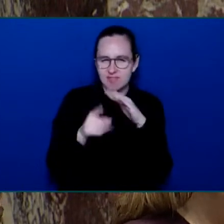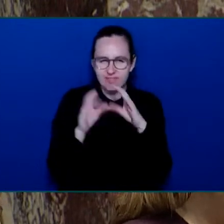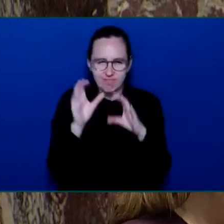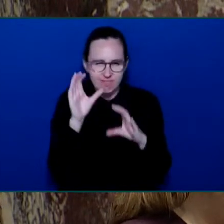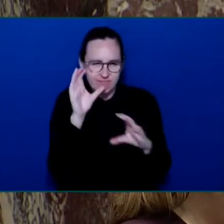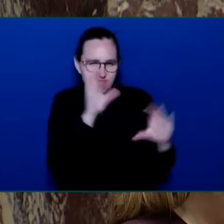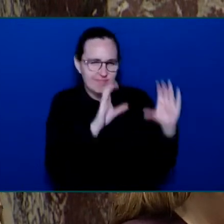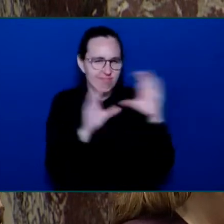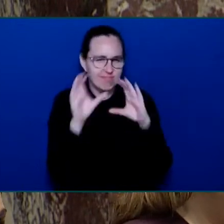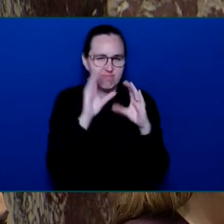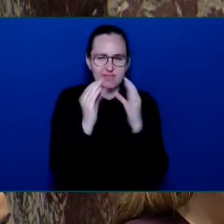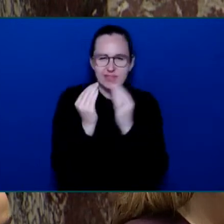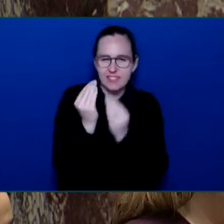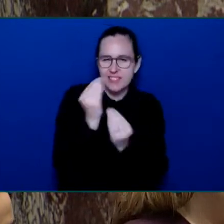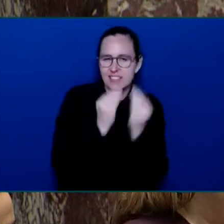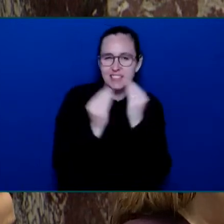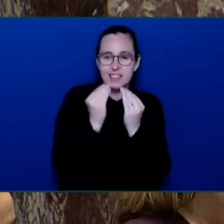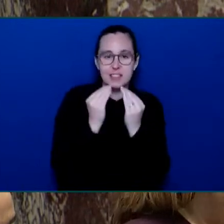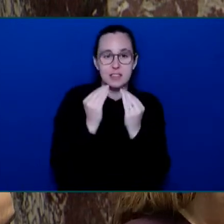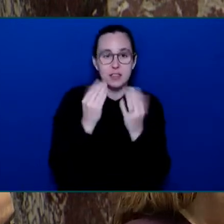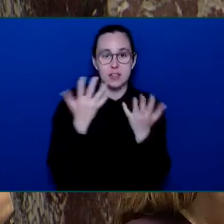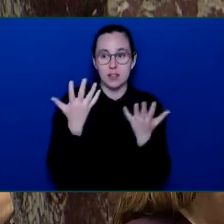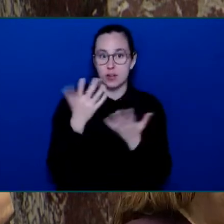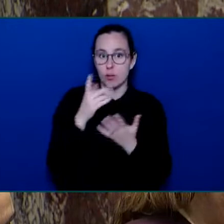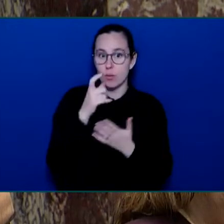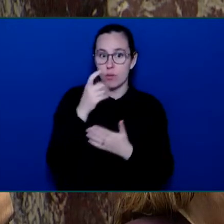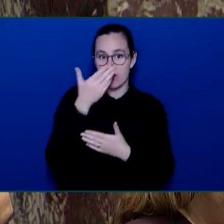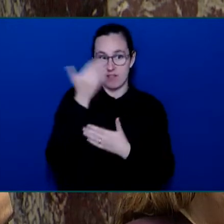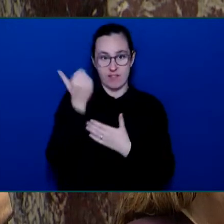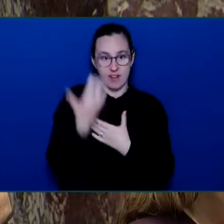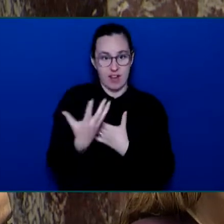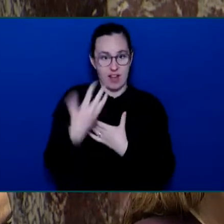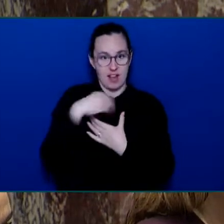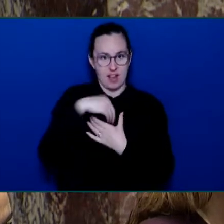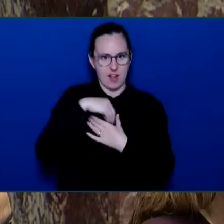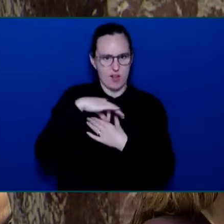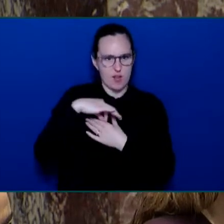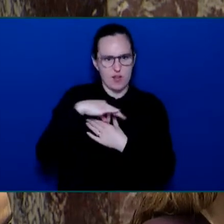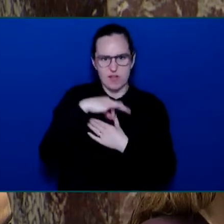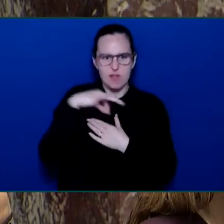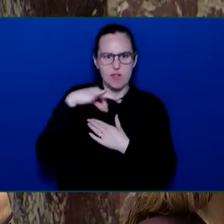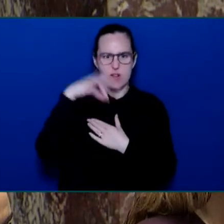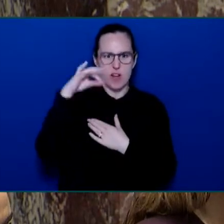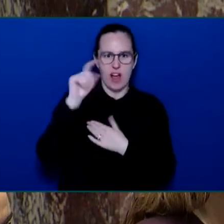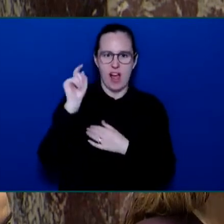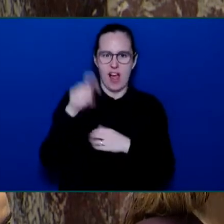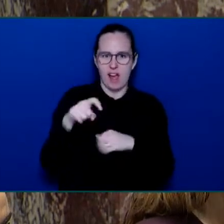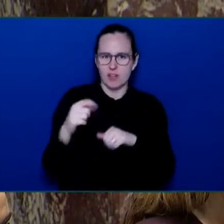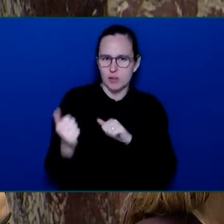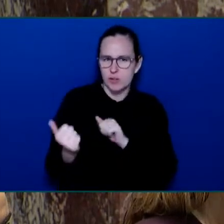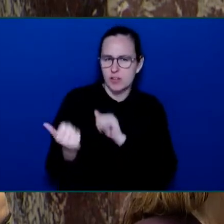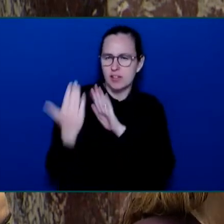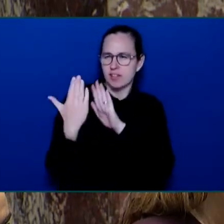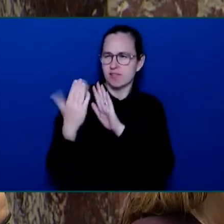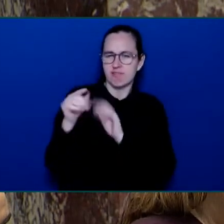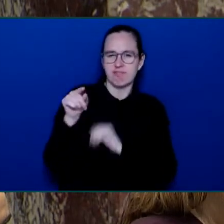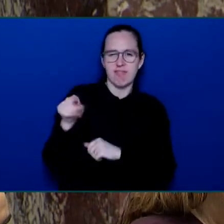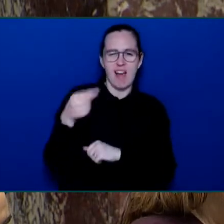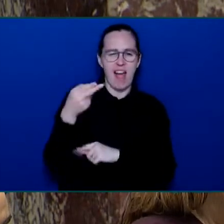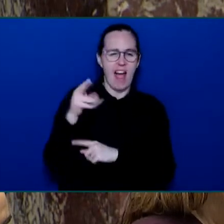must stand and face the hounds of hell and rot inside a corpse's shell. The foulest stench is in the air, the funk